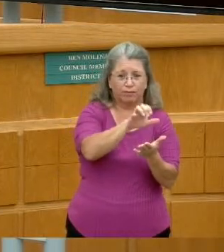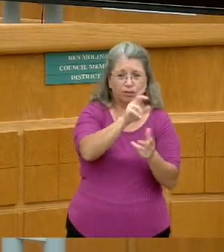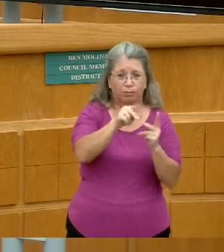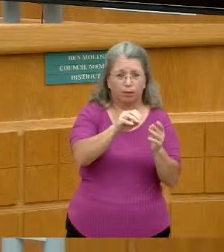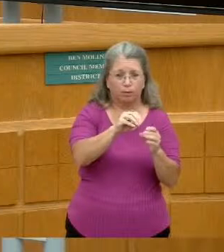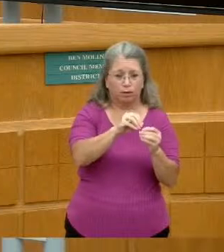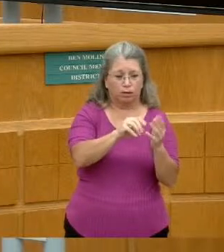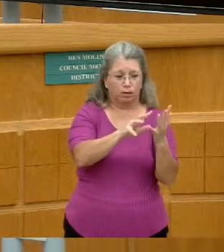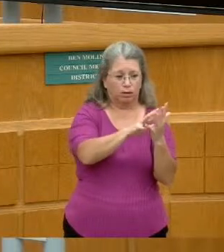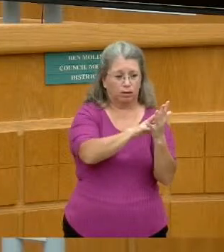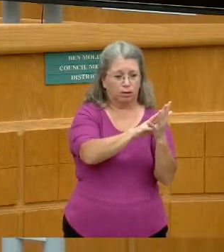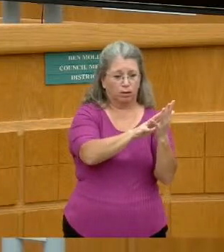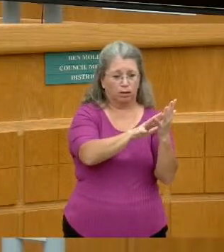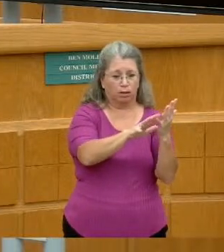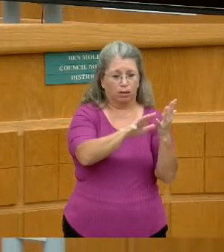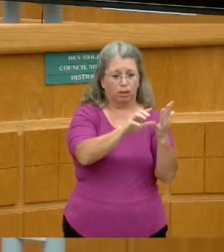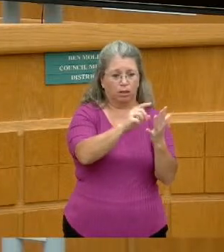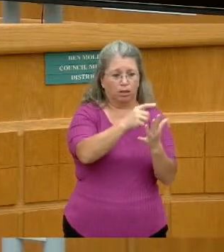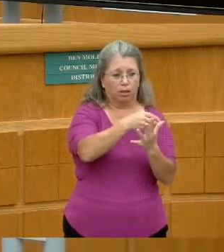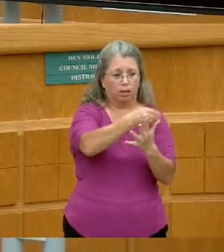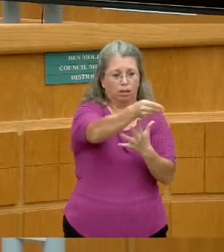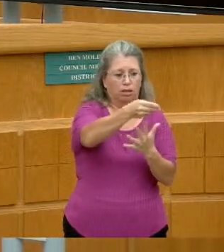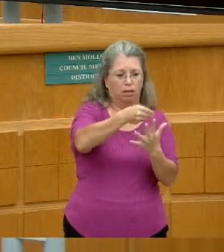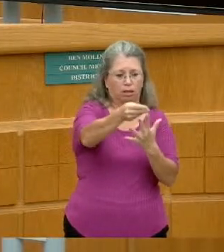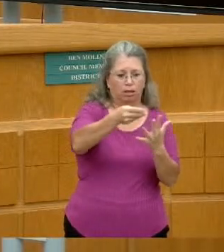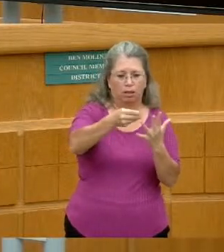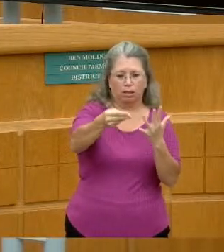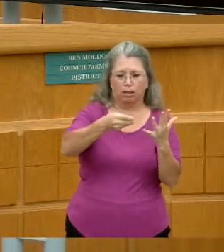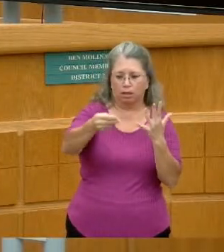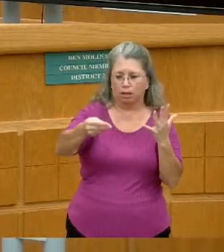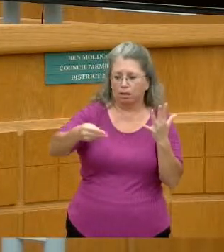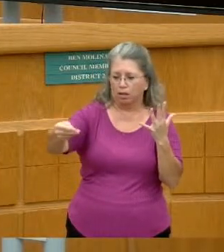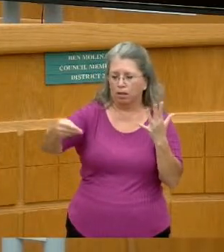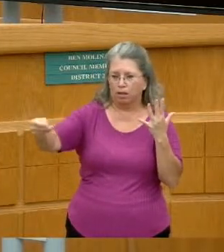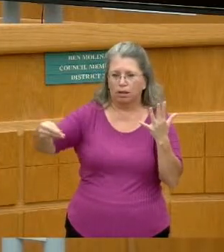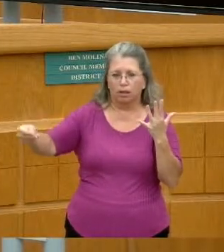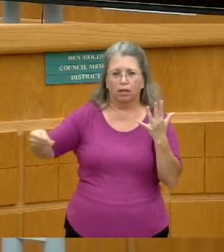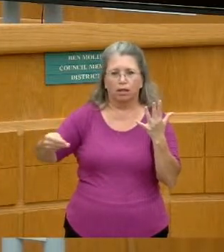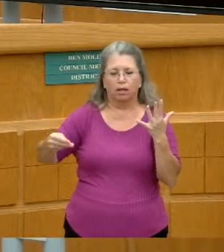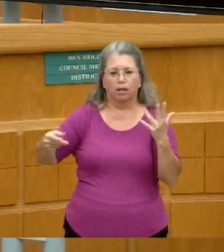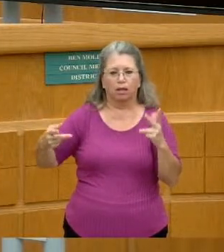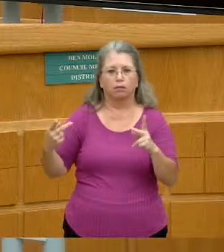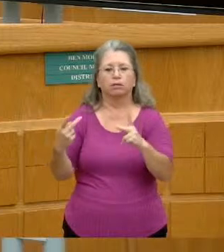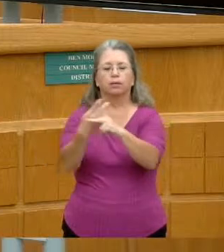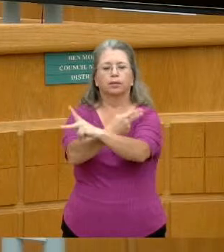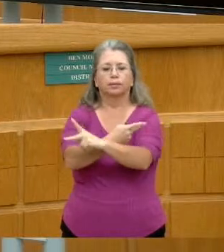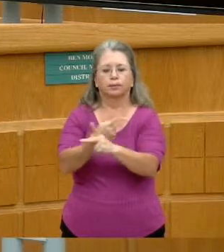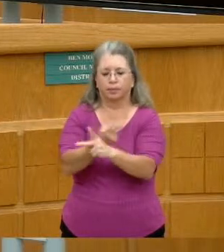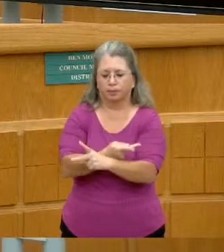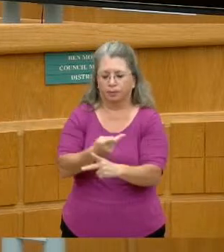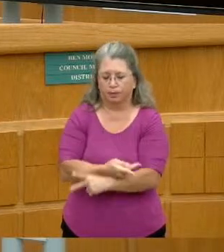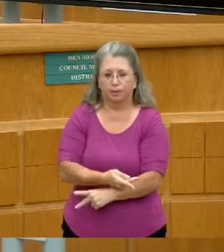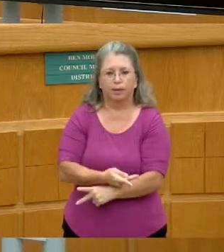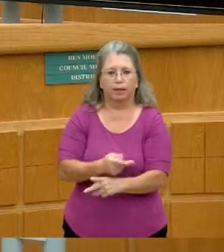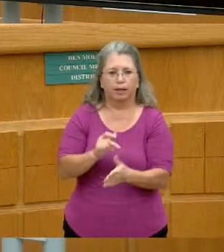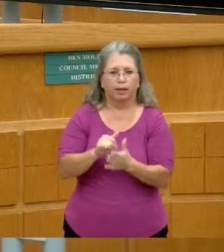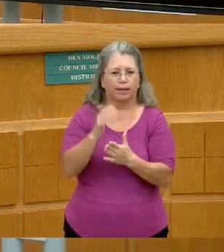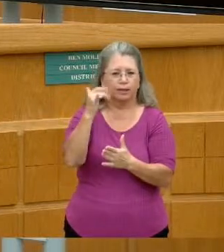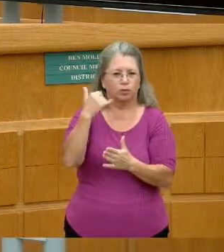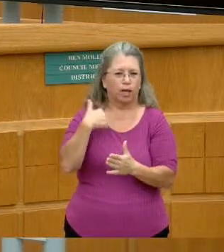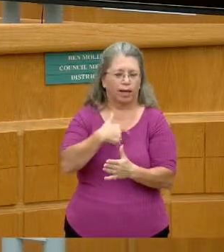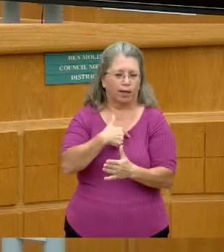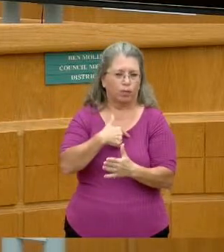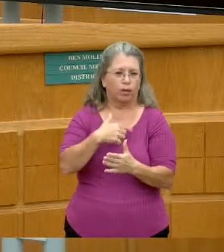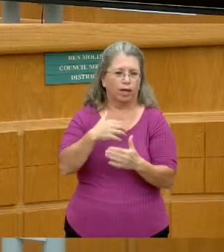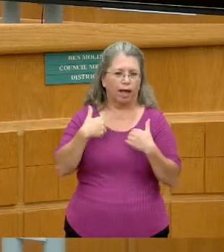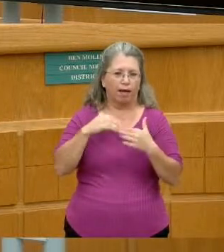position and go out a month without changing this number. That's why we're doing what we're doing, because what that leads to is something that